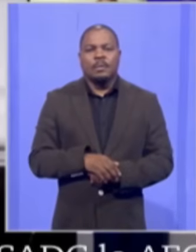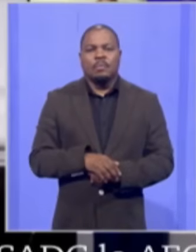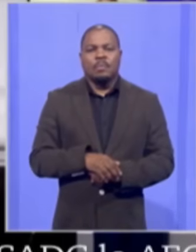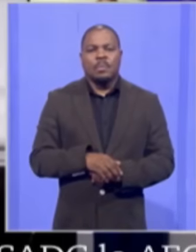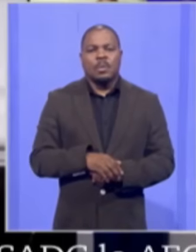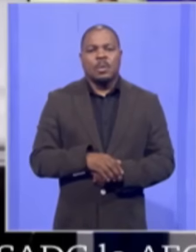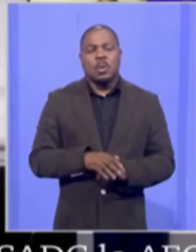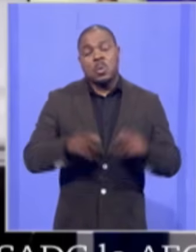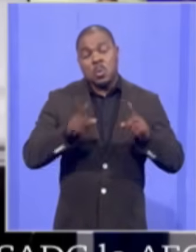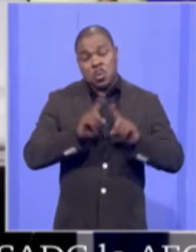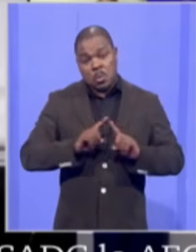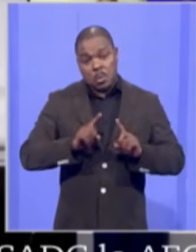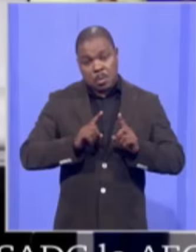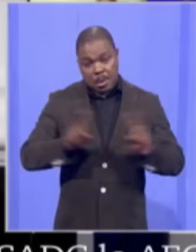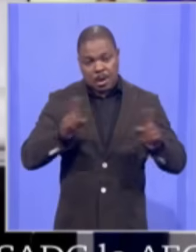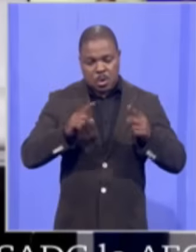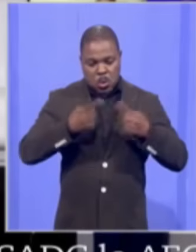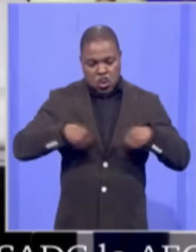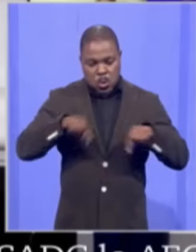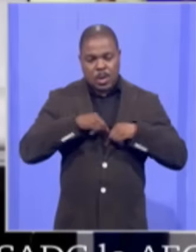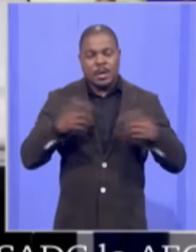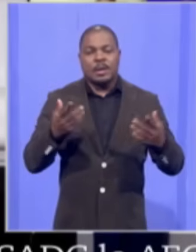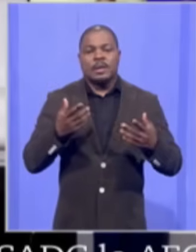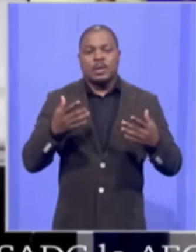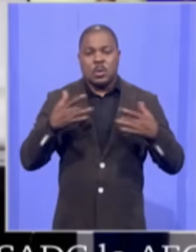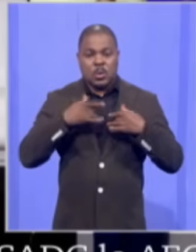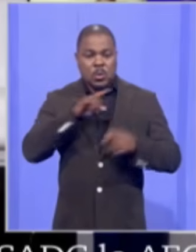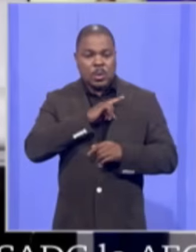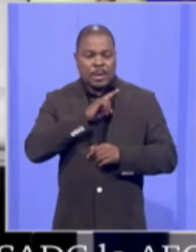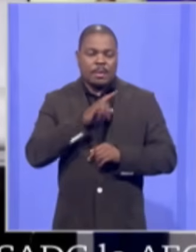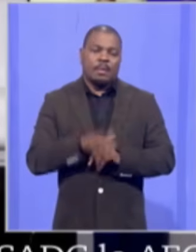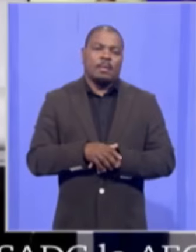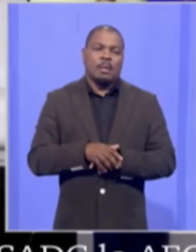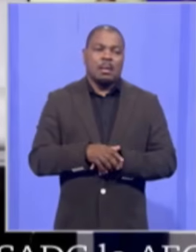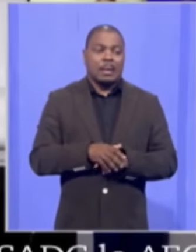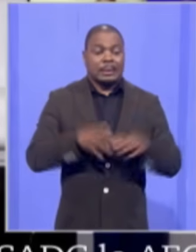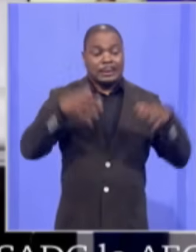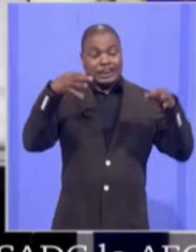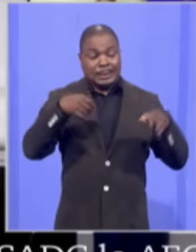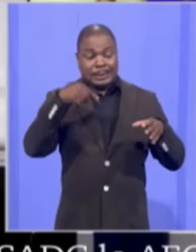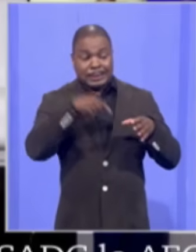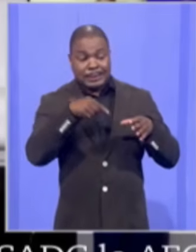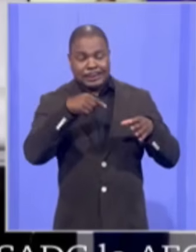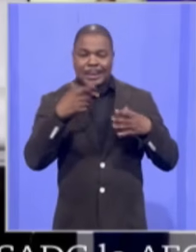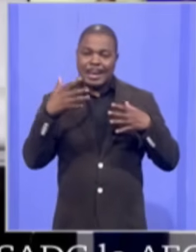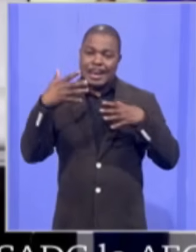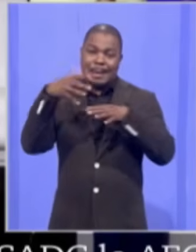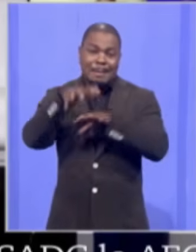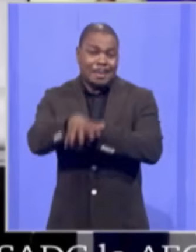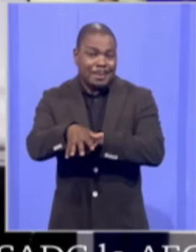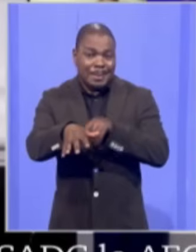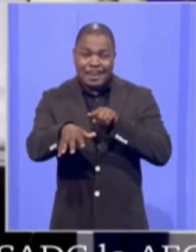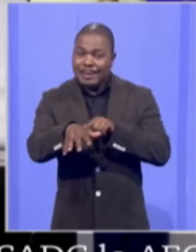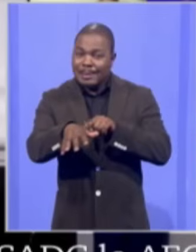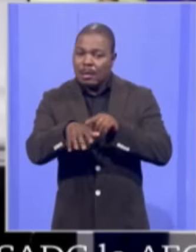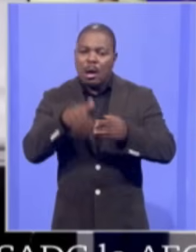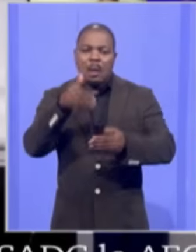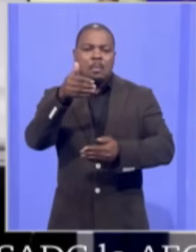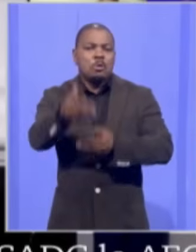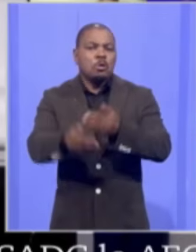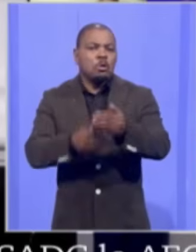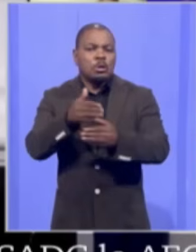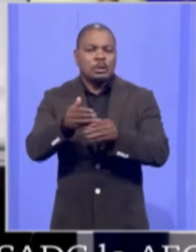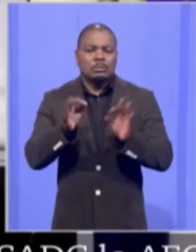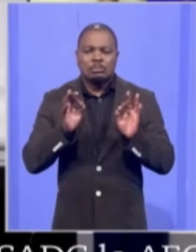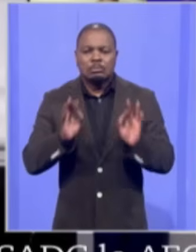We are, however, deeply concerned that the implementation of our decisions is not proceeding